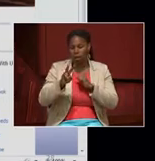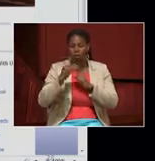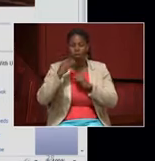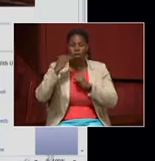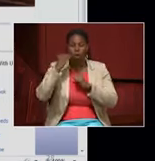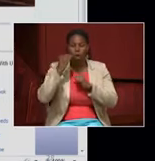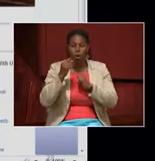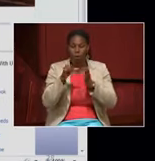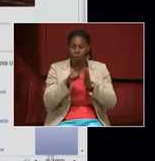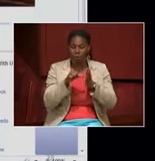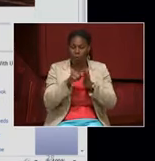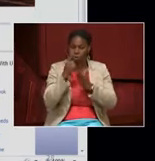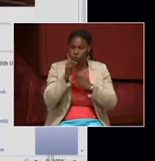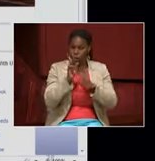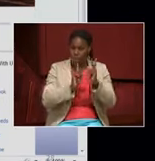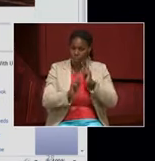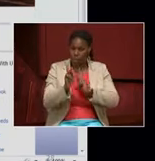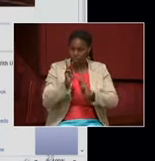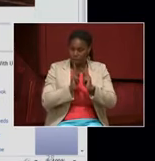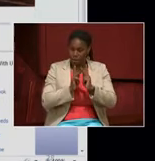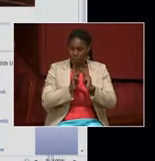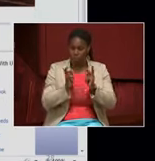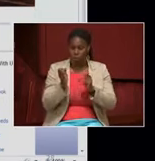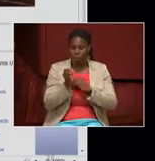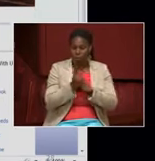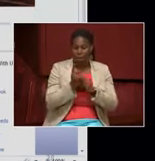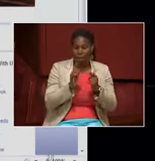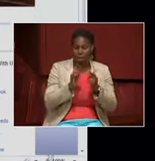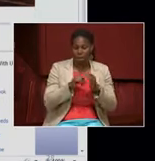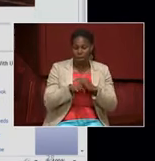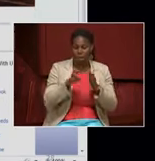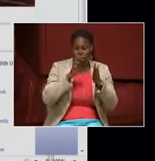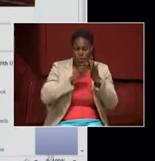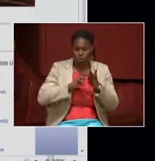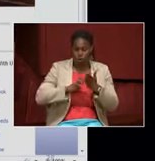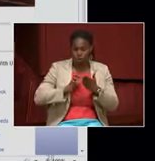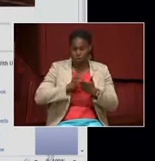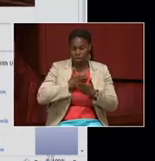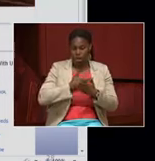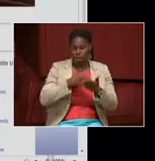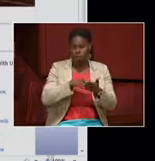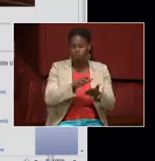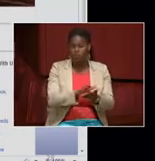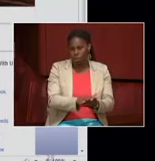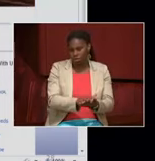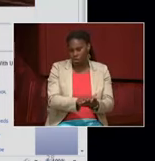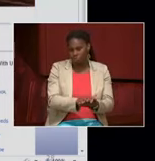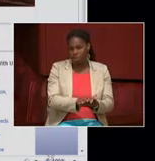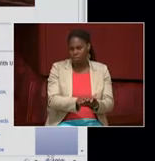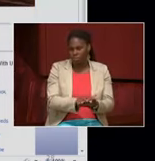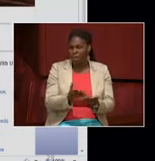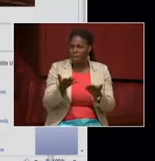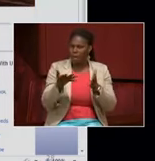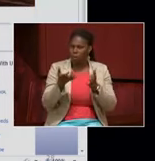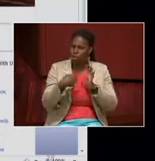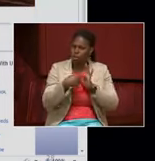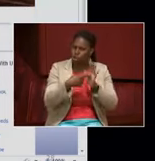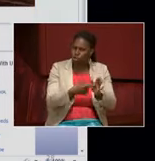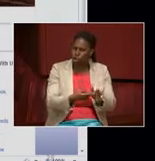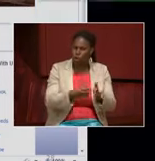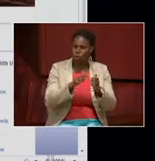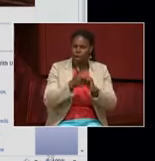public, and back into research our records. I'm showing you it this way just so you get a feeling for bouncing